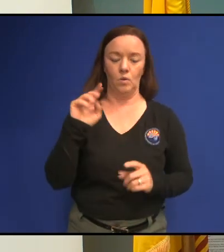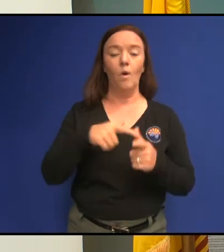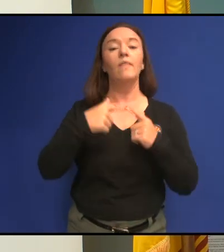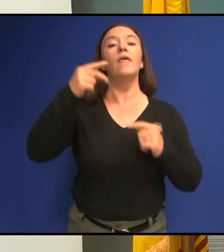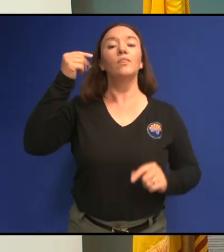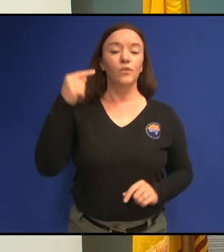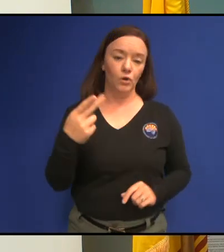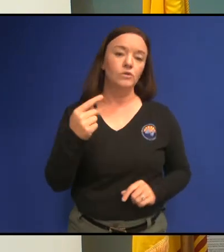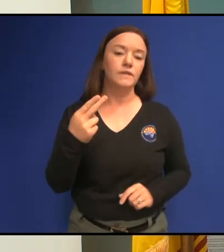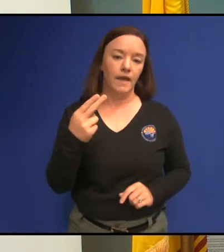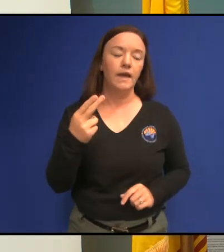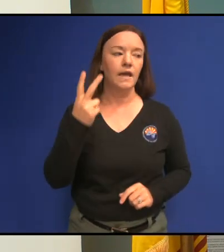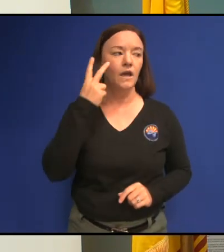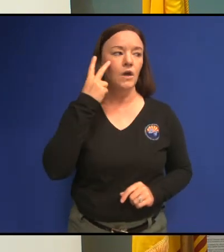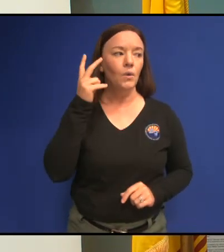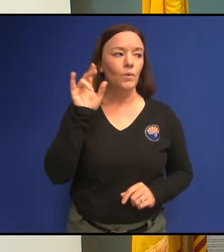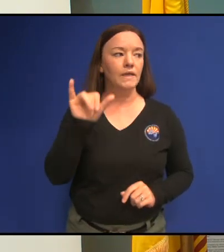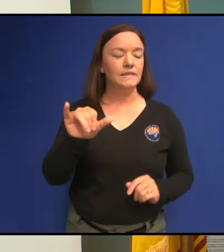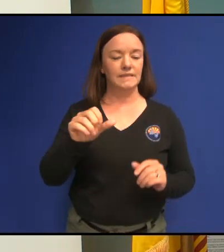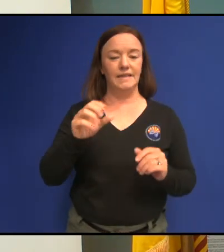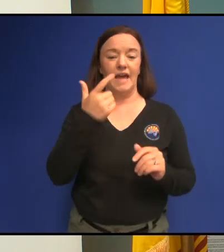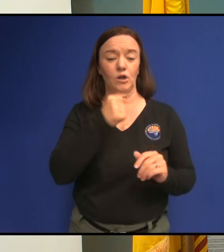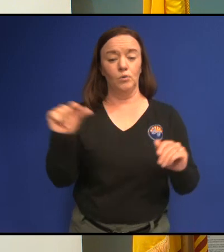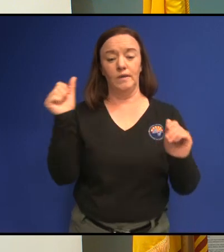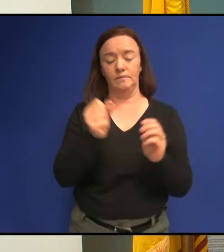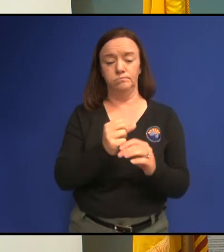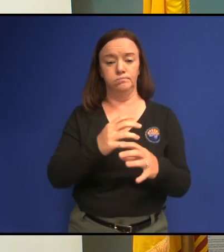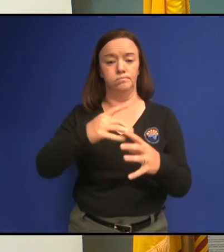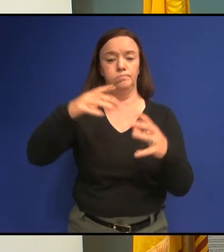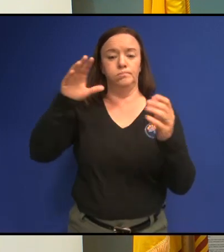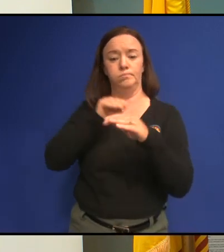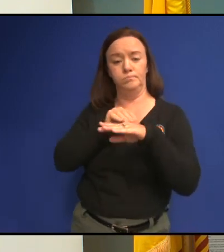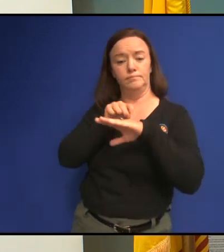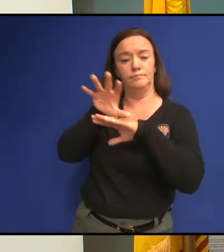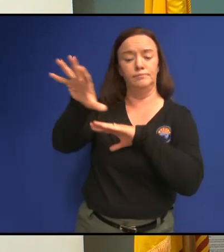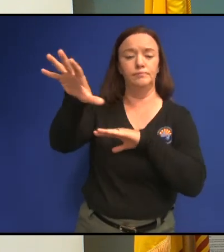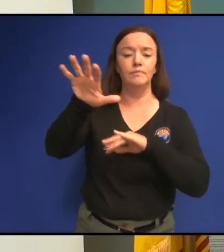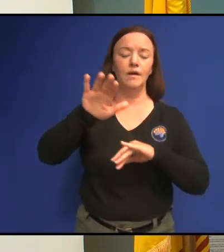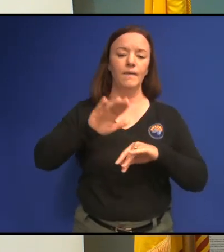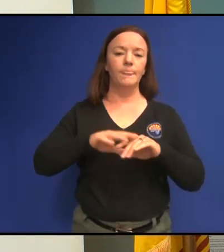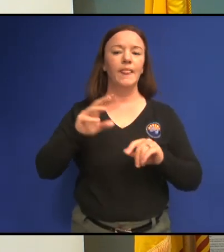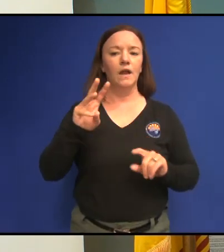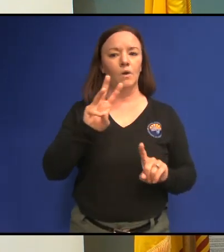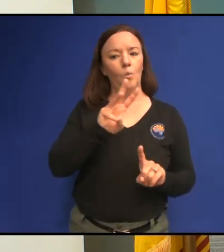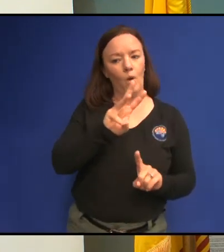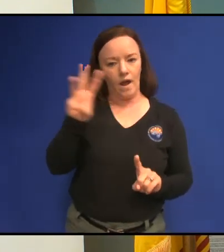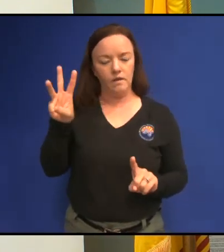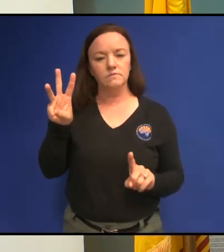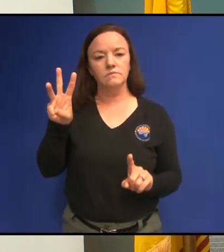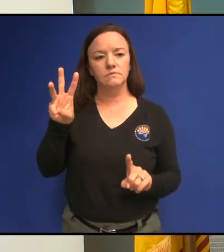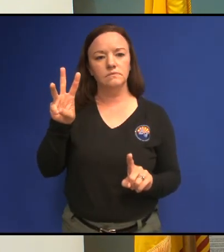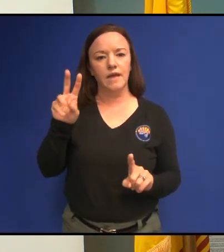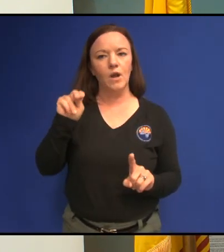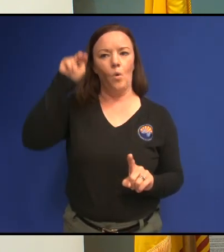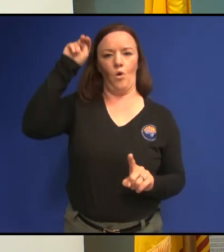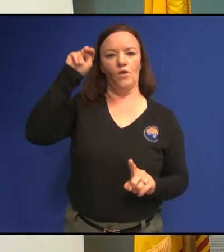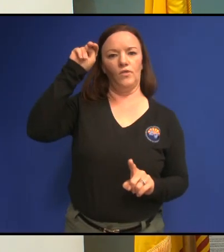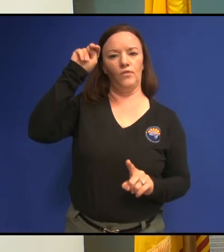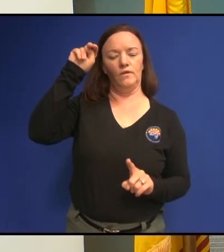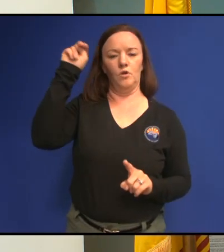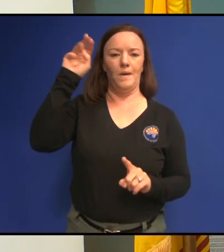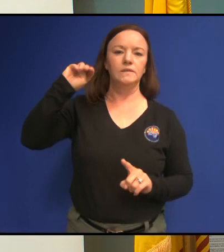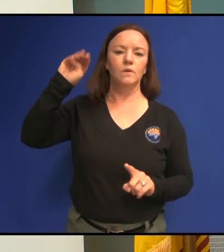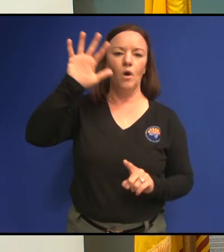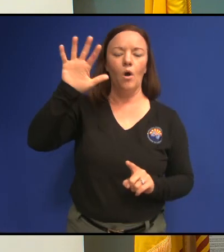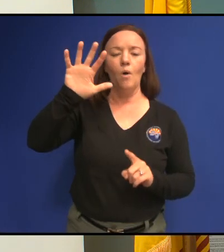and we see that area really expand up into much of western and northern New Mexico and